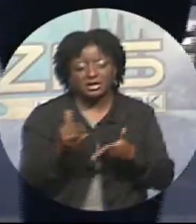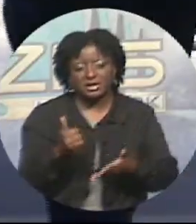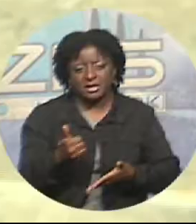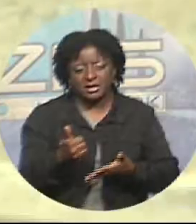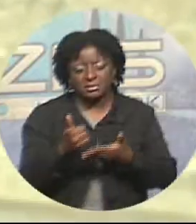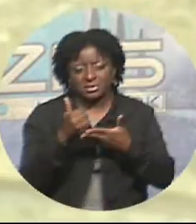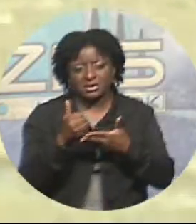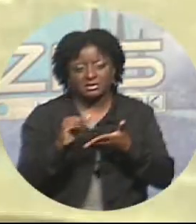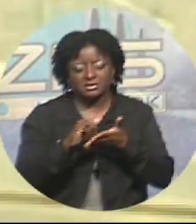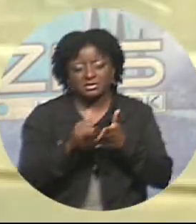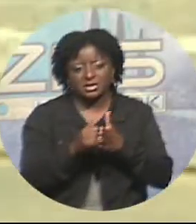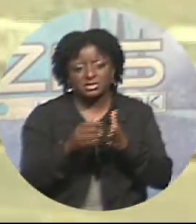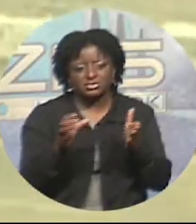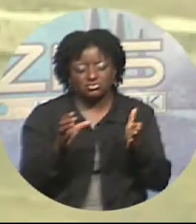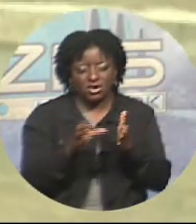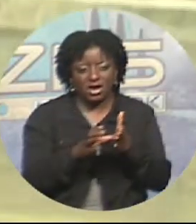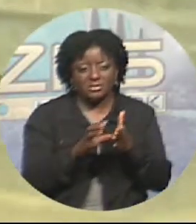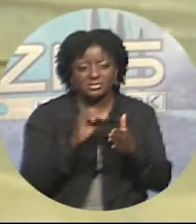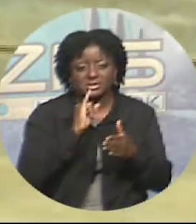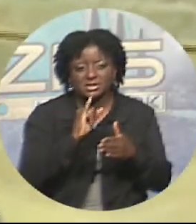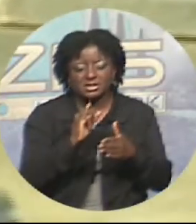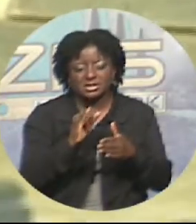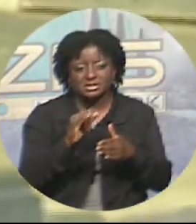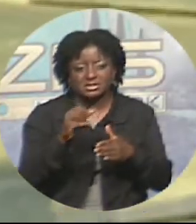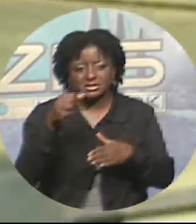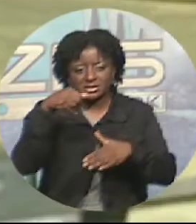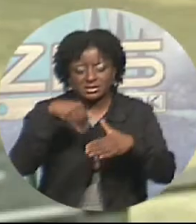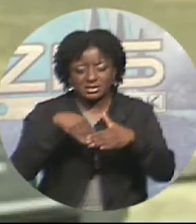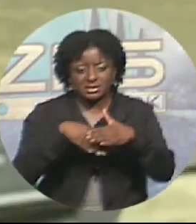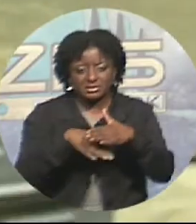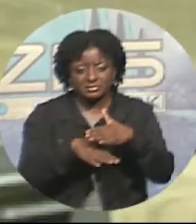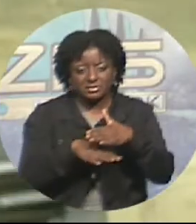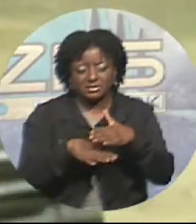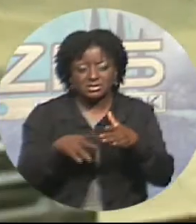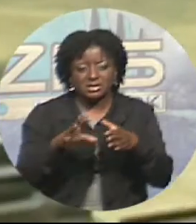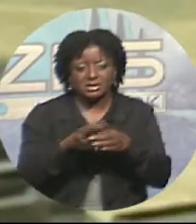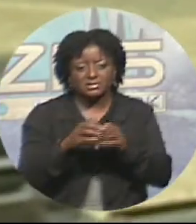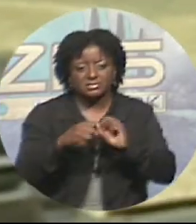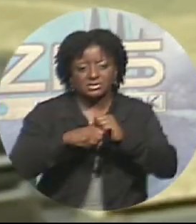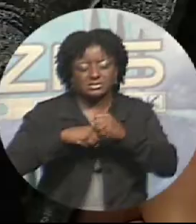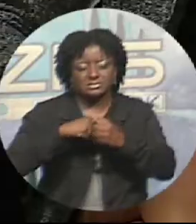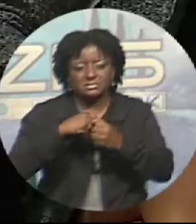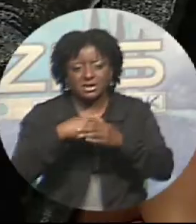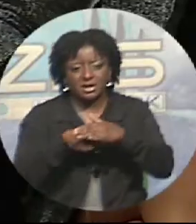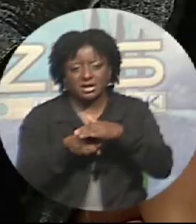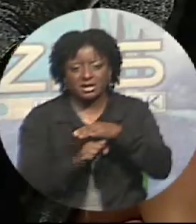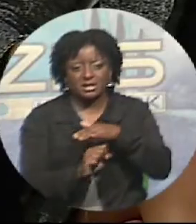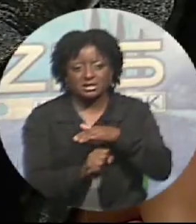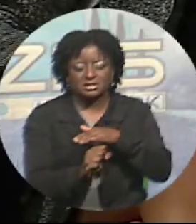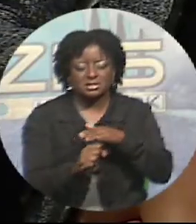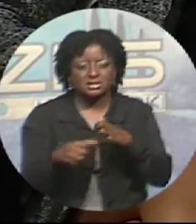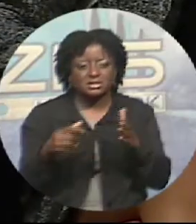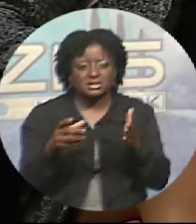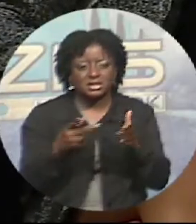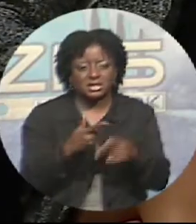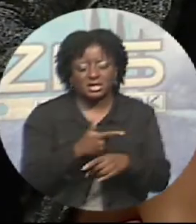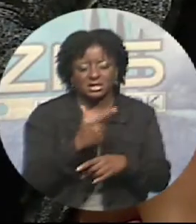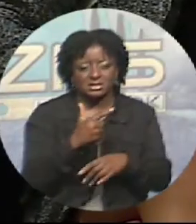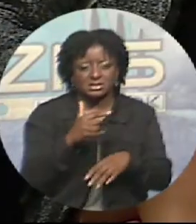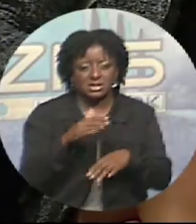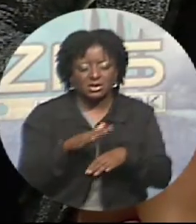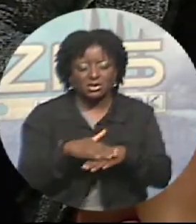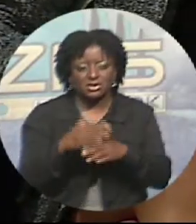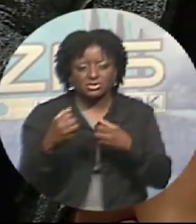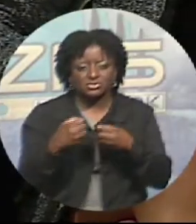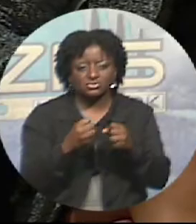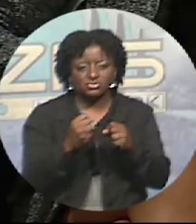especially murders, is the influx of smuggled guns now on the streets. In fact, while acknowledging the work the United States of America continues to do to help the